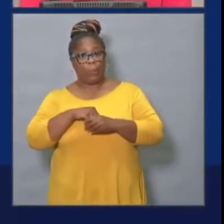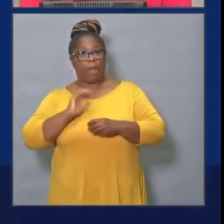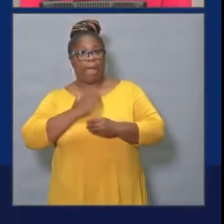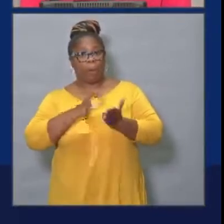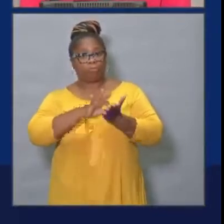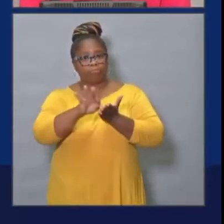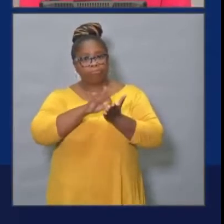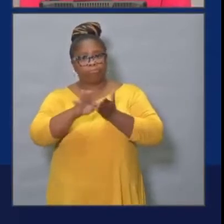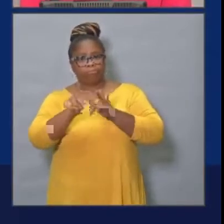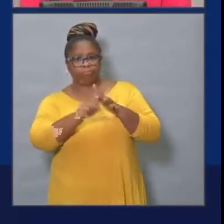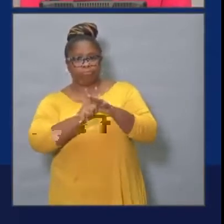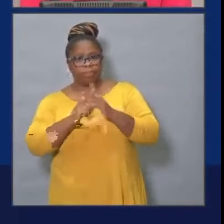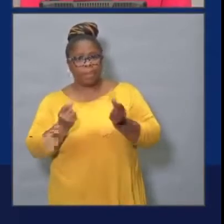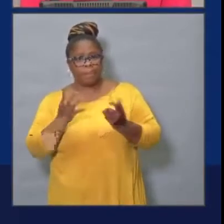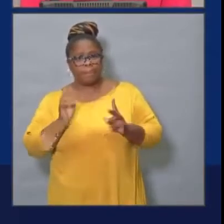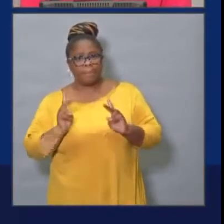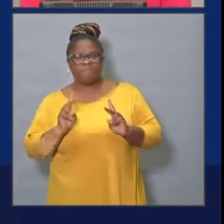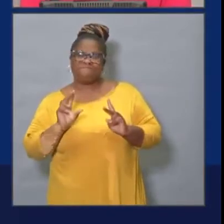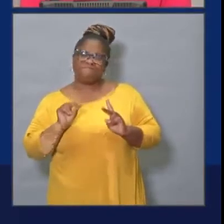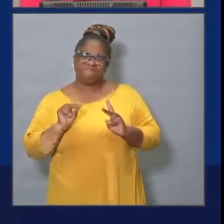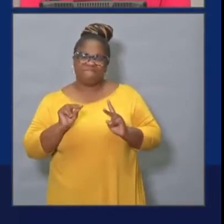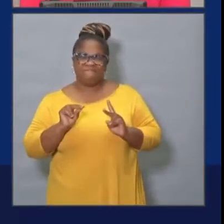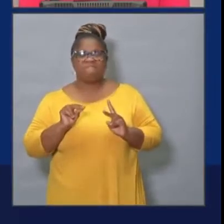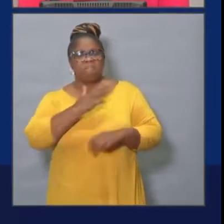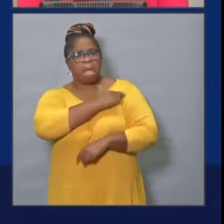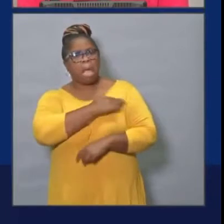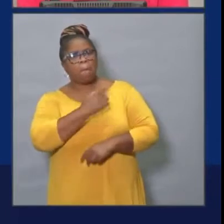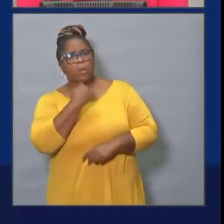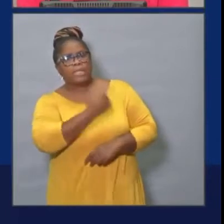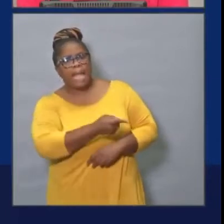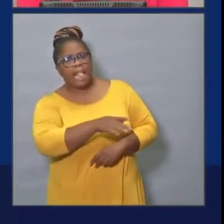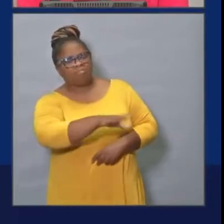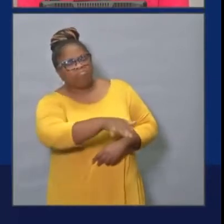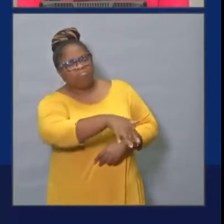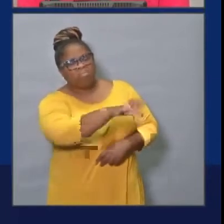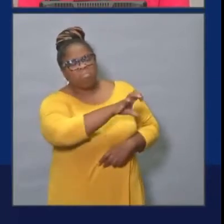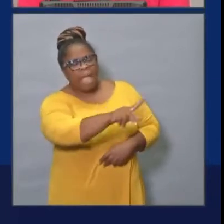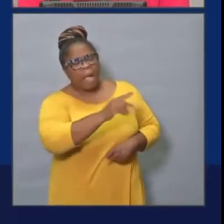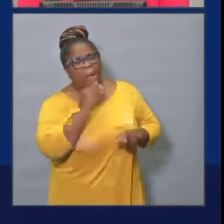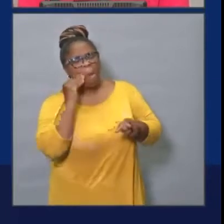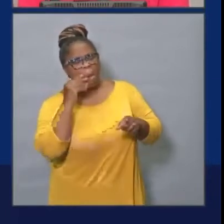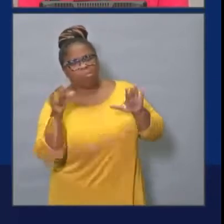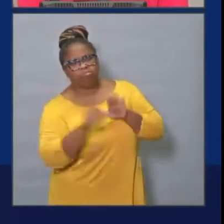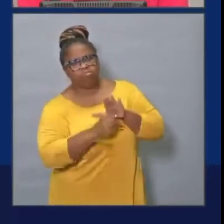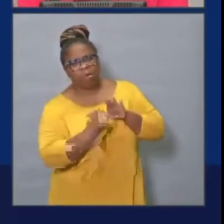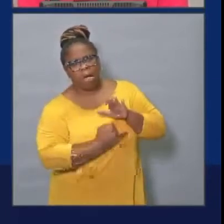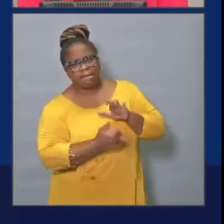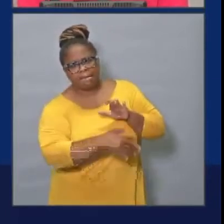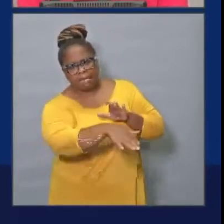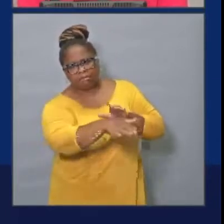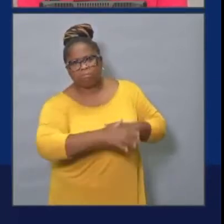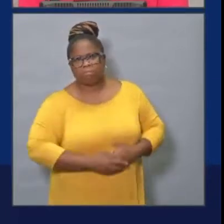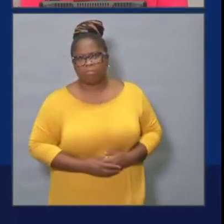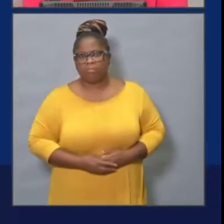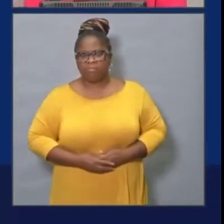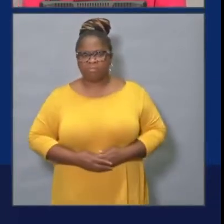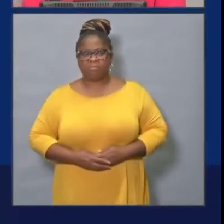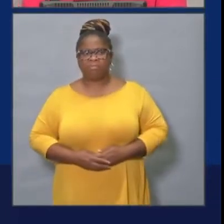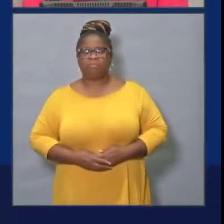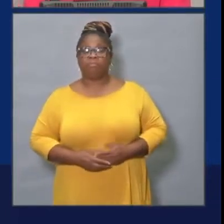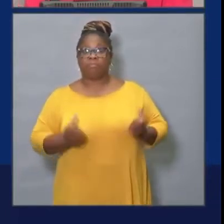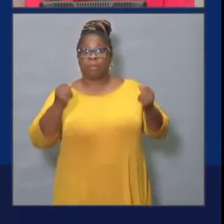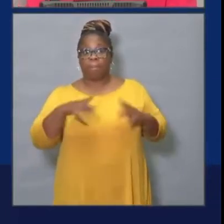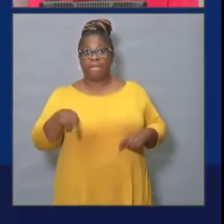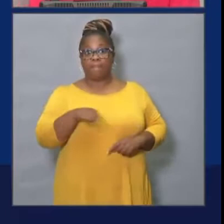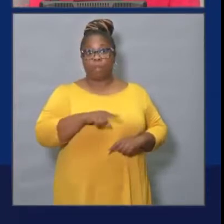being sent home, as I mentioned, to isolate at home for the full duration of the need to isolate based on their symptoms. Many